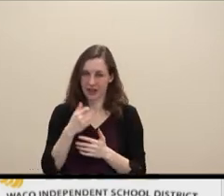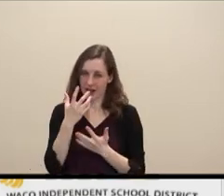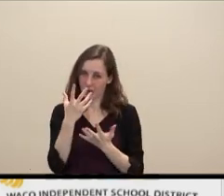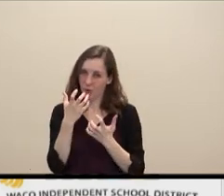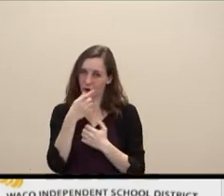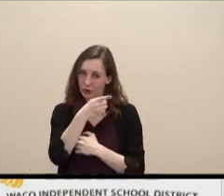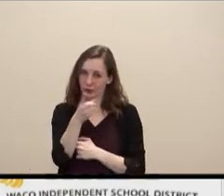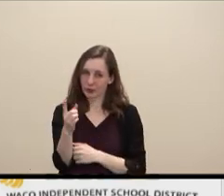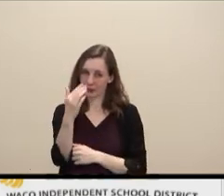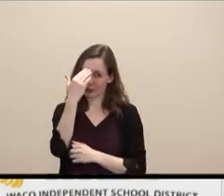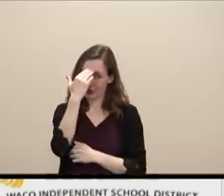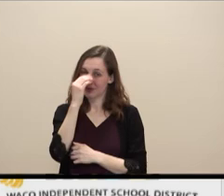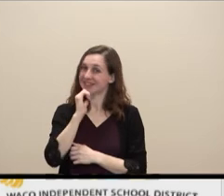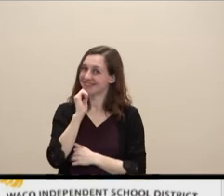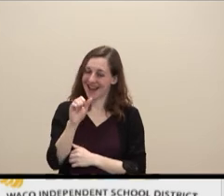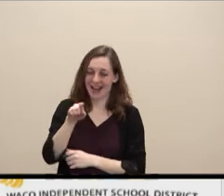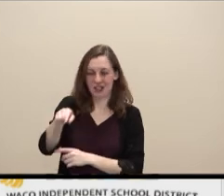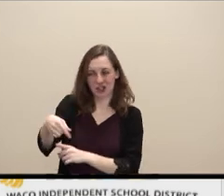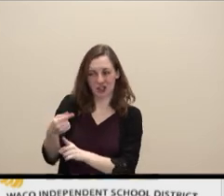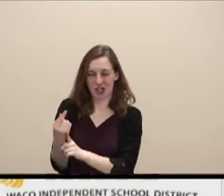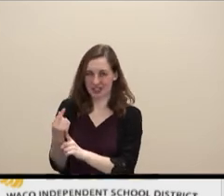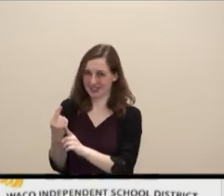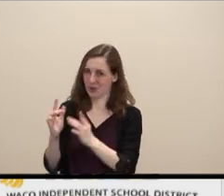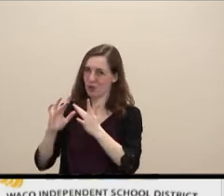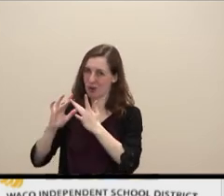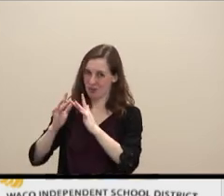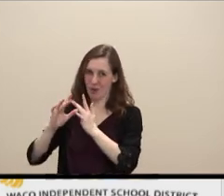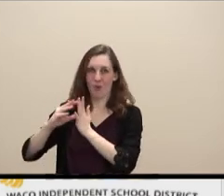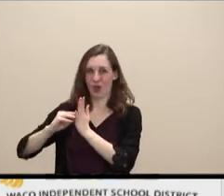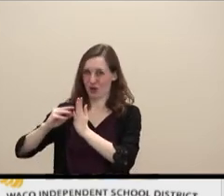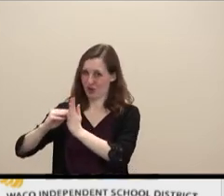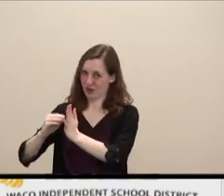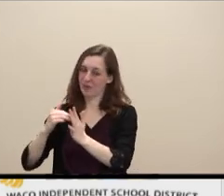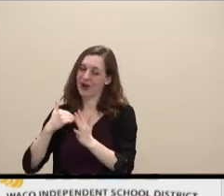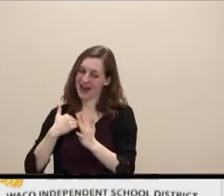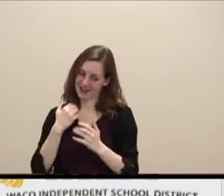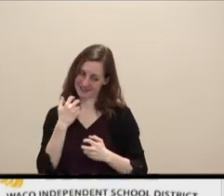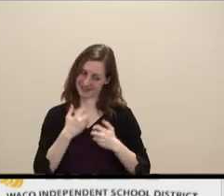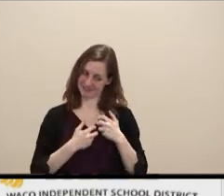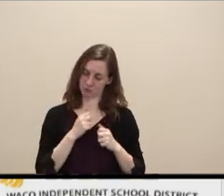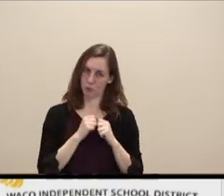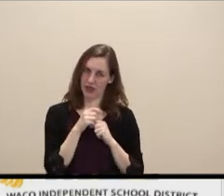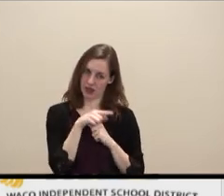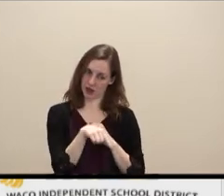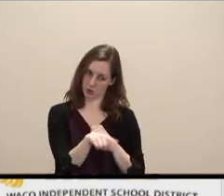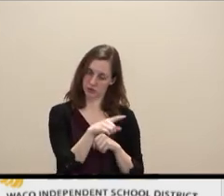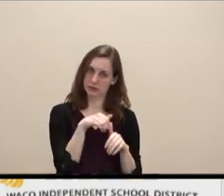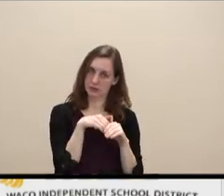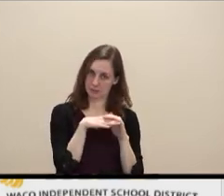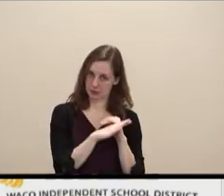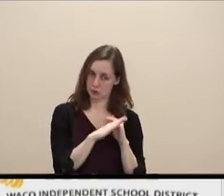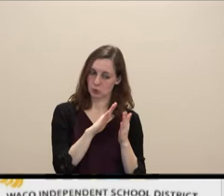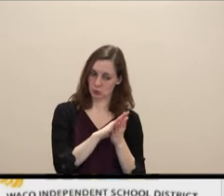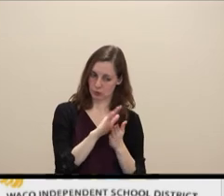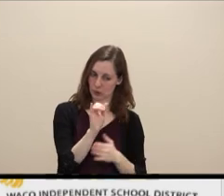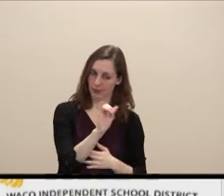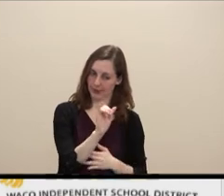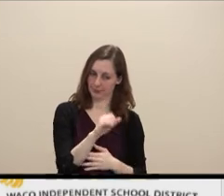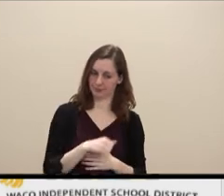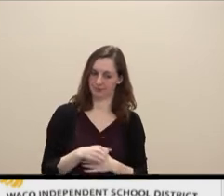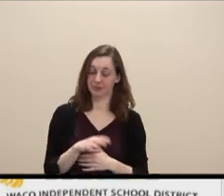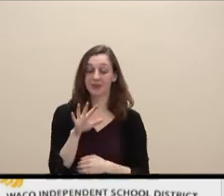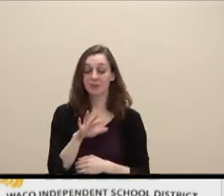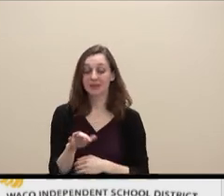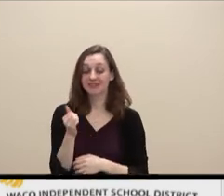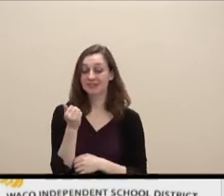reality. This is not solely a remote learner problem. We're having difficulty with the students who are in person as well. Approximately